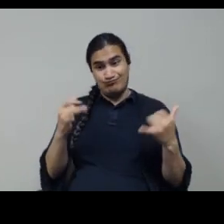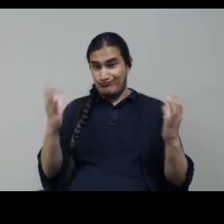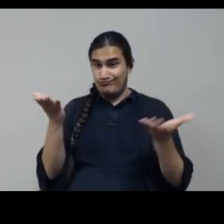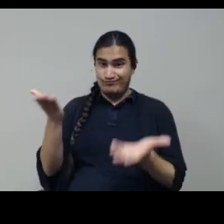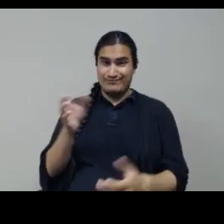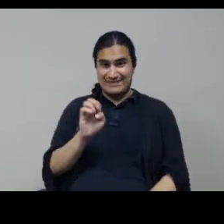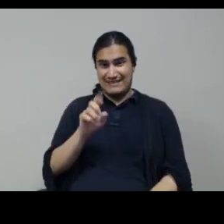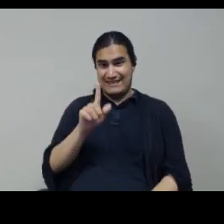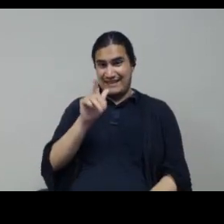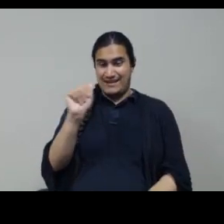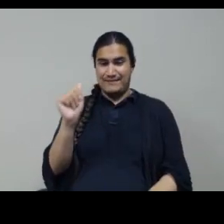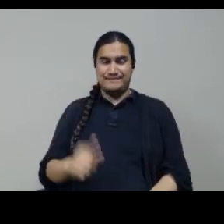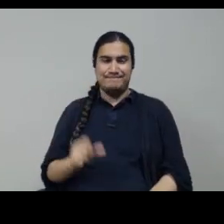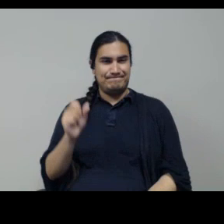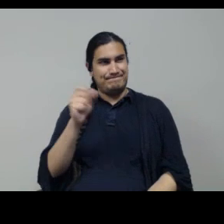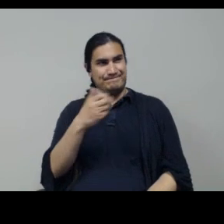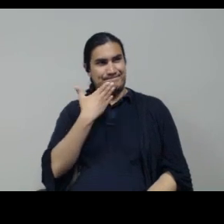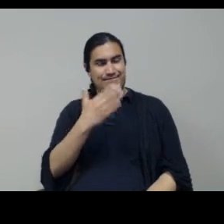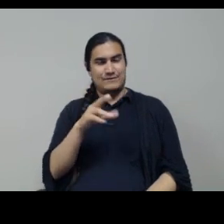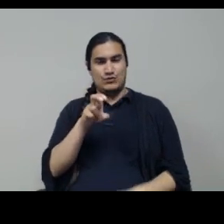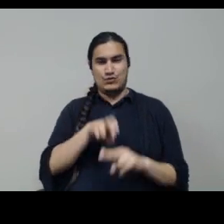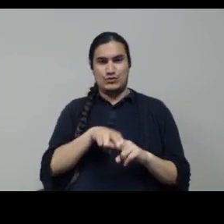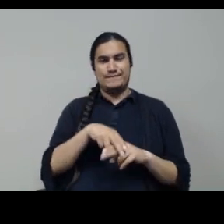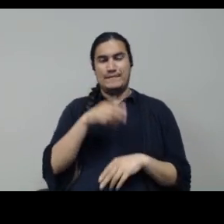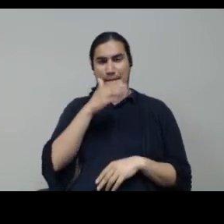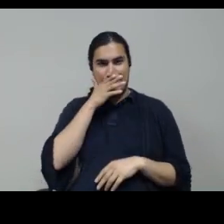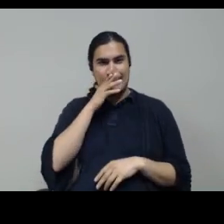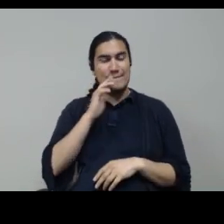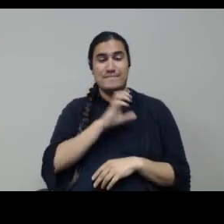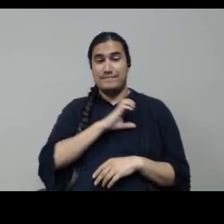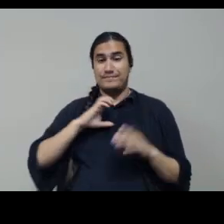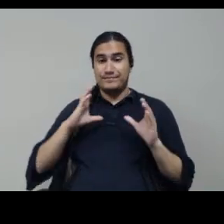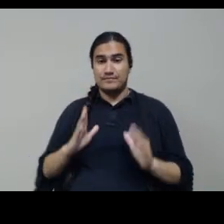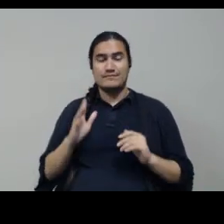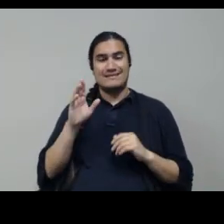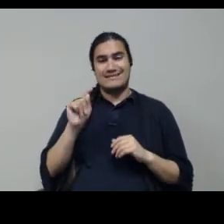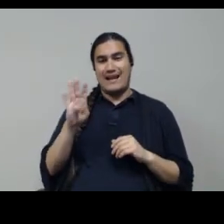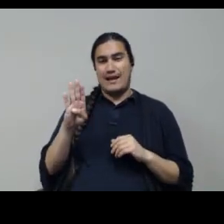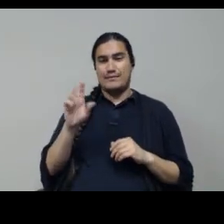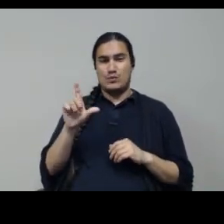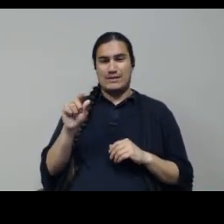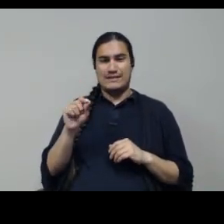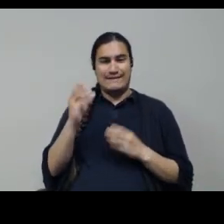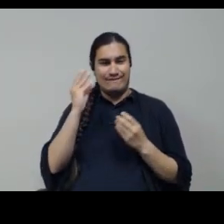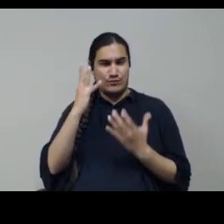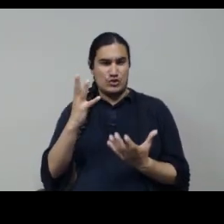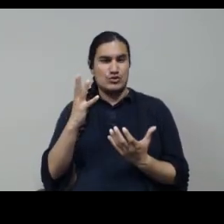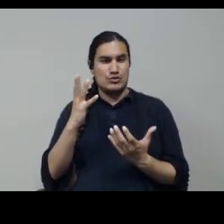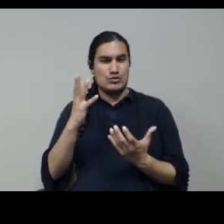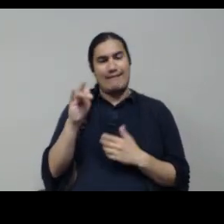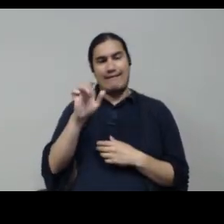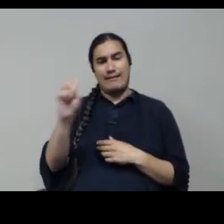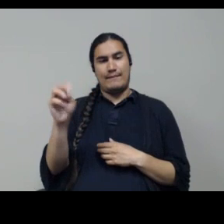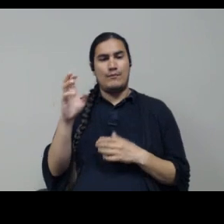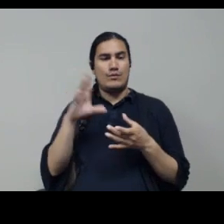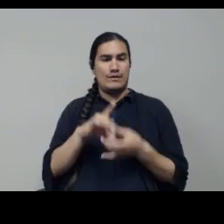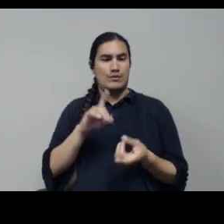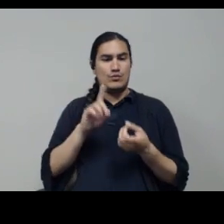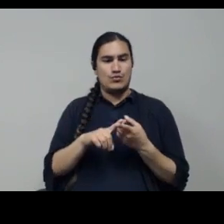Yes. Thank you, Chair Eager. Commissioners, tab 20 is an informational item presenting the Caltrans Division